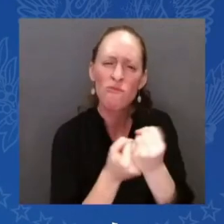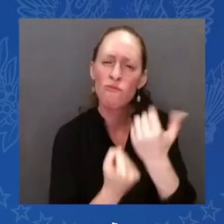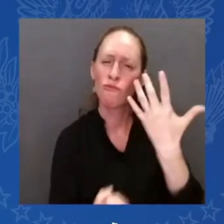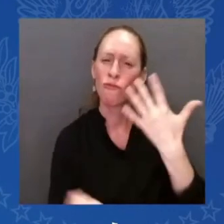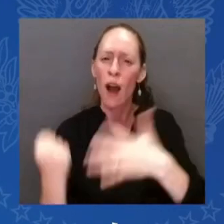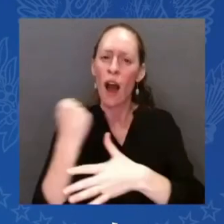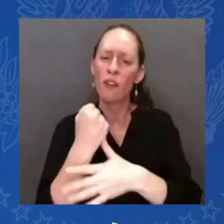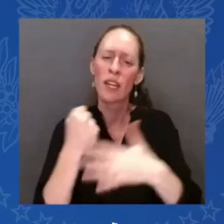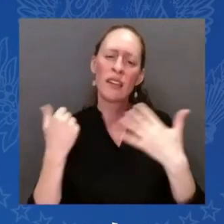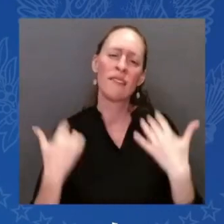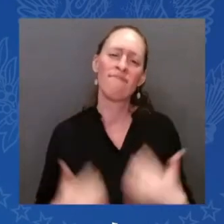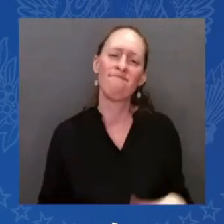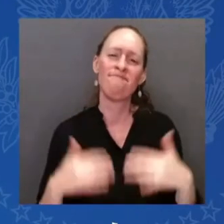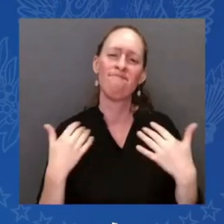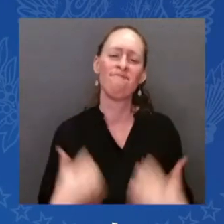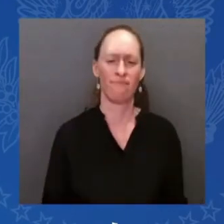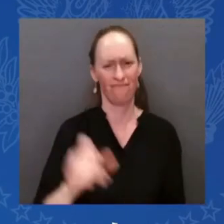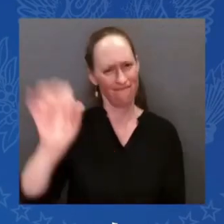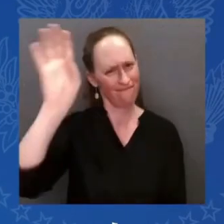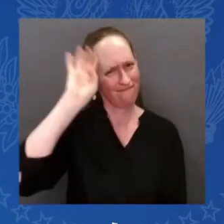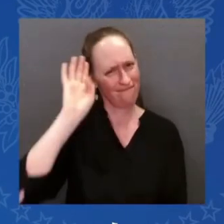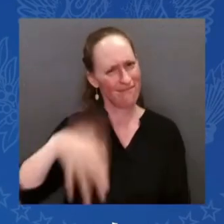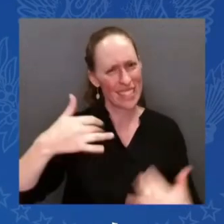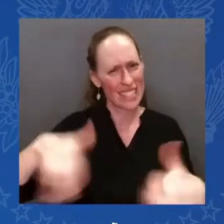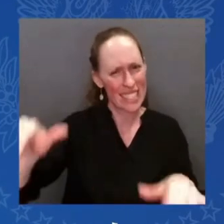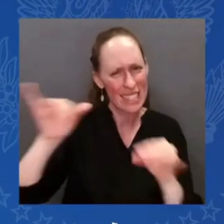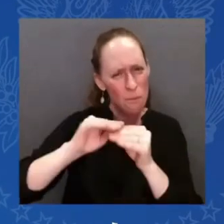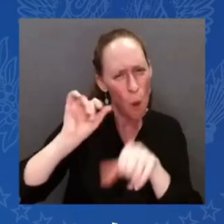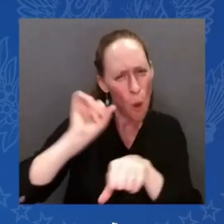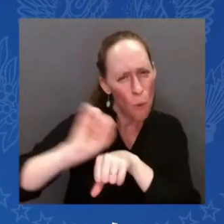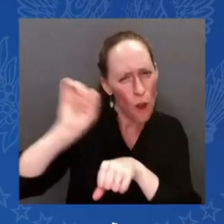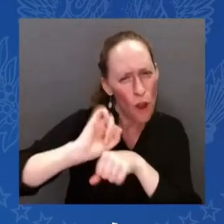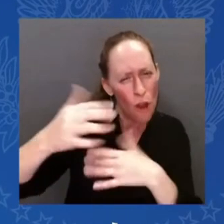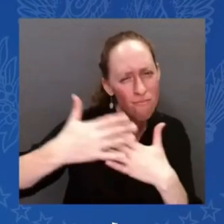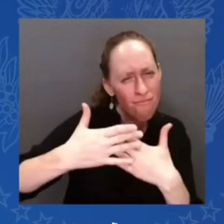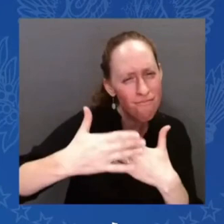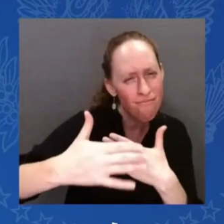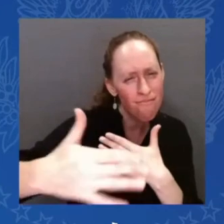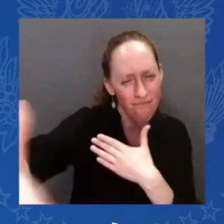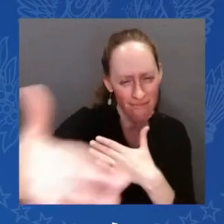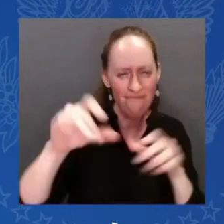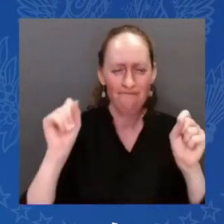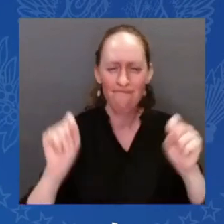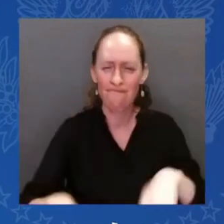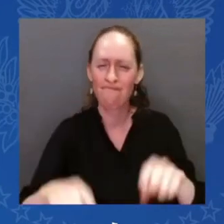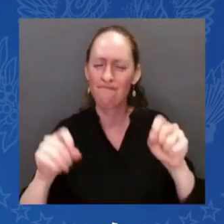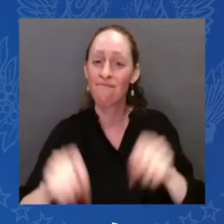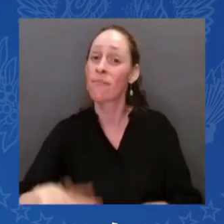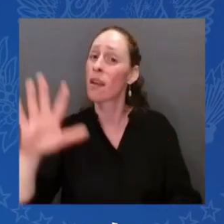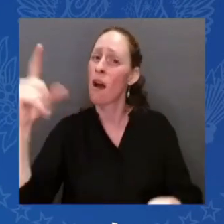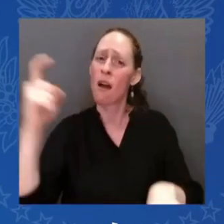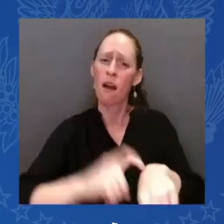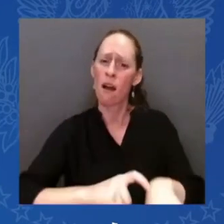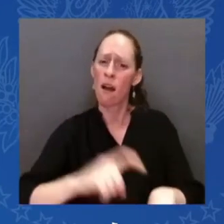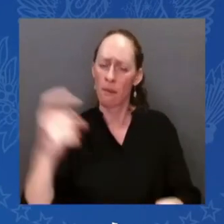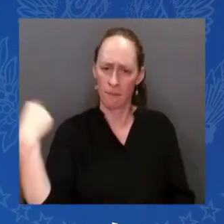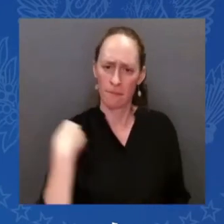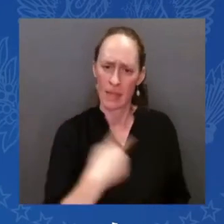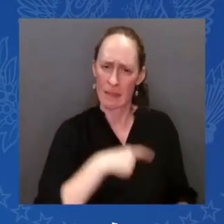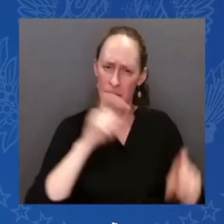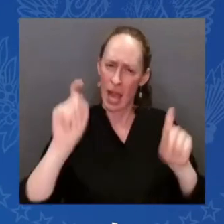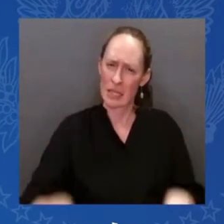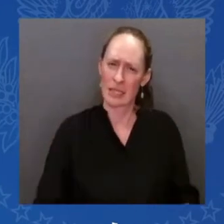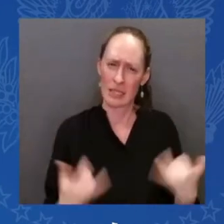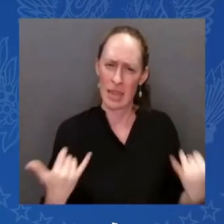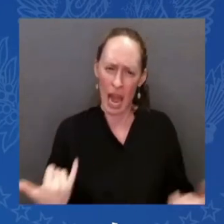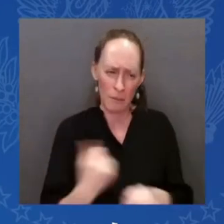and visionaries like Richard have the opportunities and that infrastructure of opportunity to make their dreams a reality.